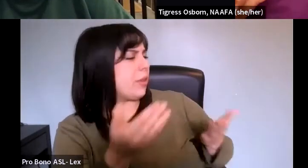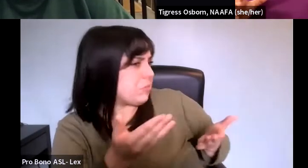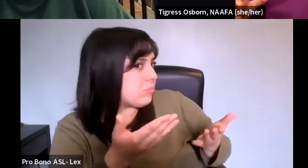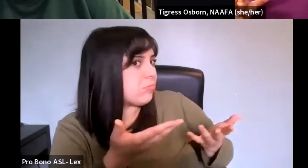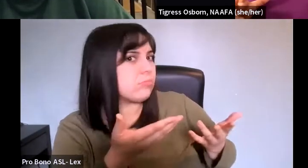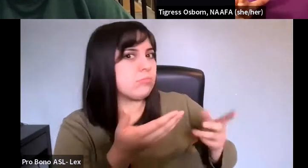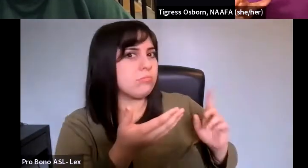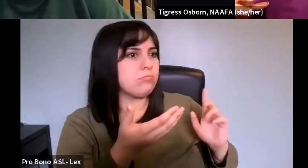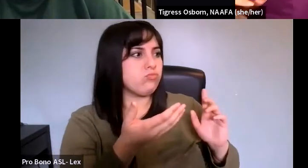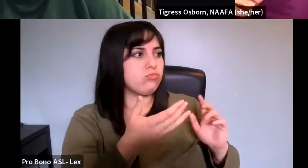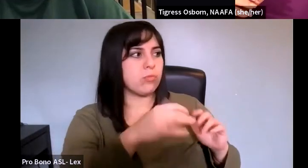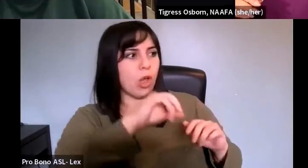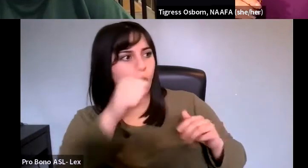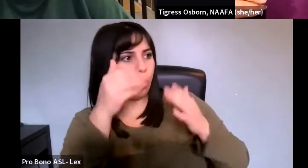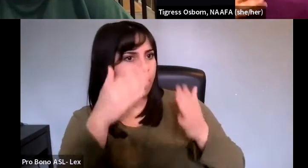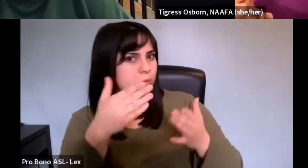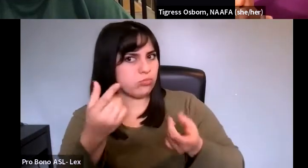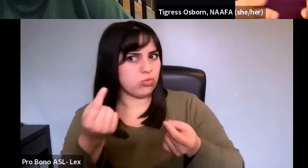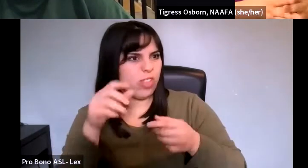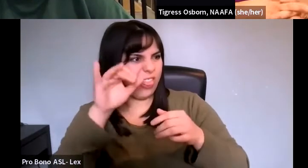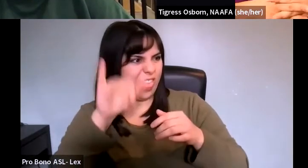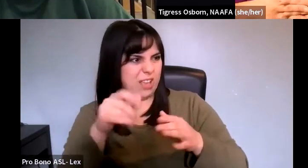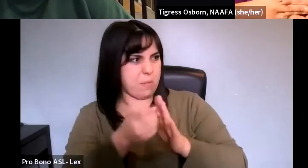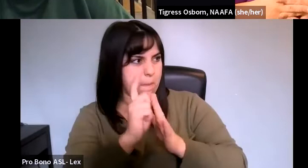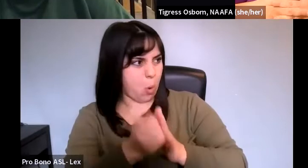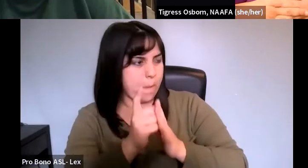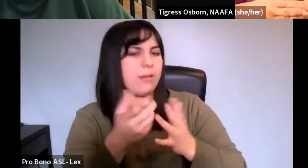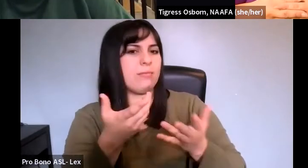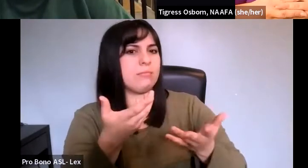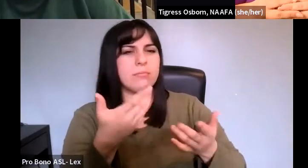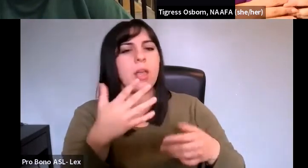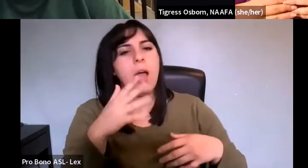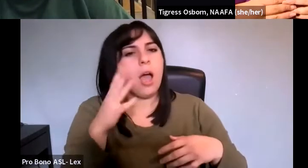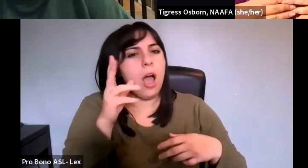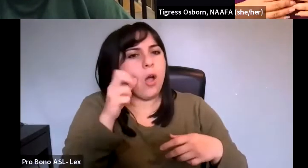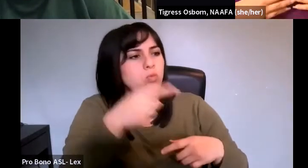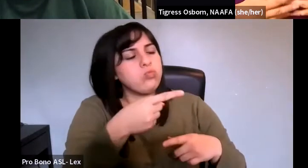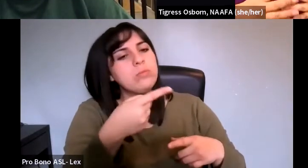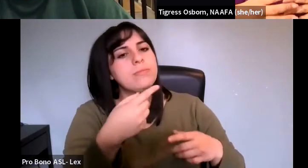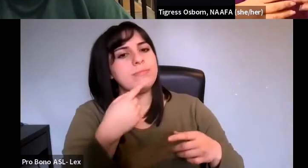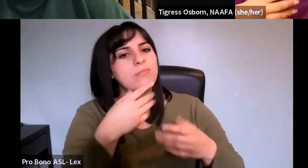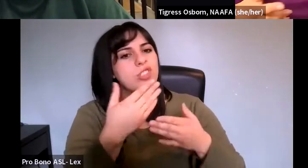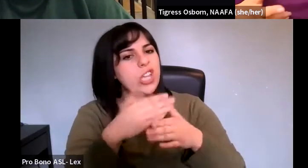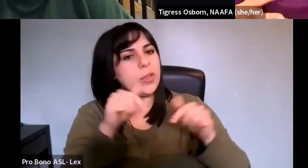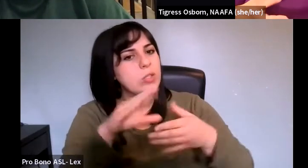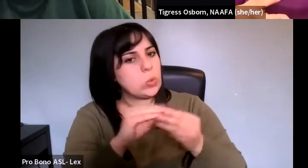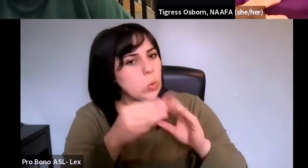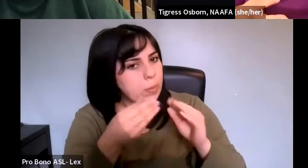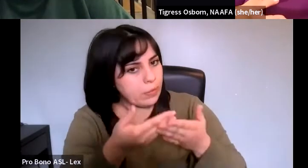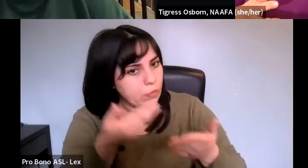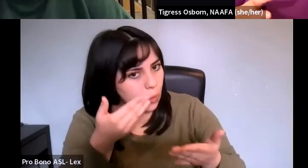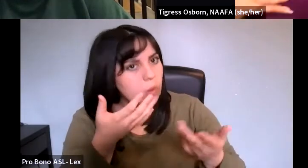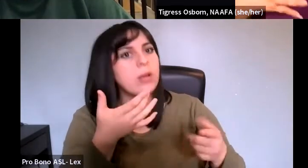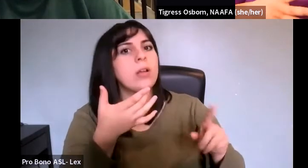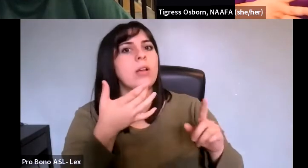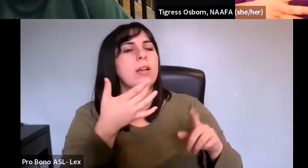someone else do in that moment? And I've heard you tell this story before, and you talk about feeling like the reason he was compassionate in that